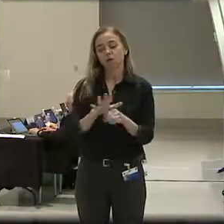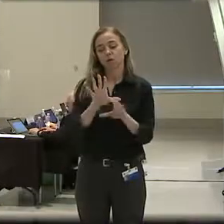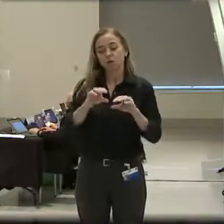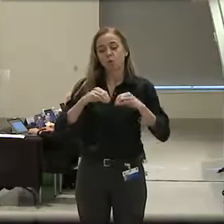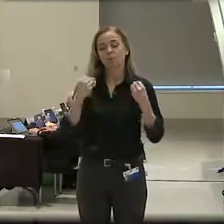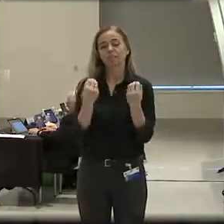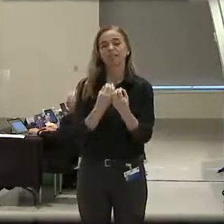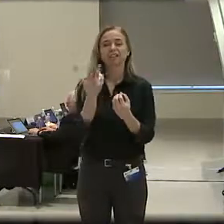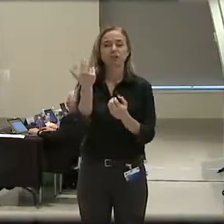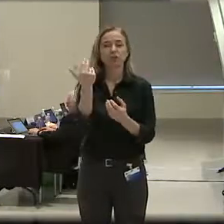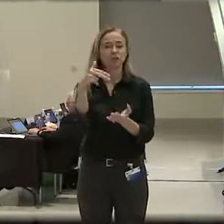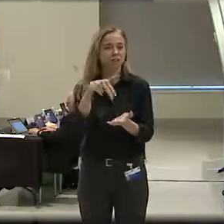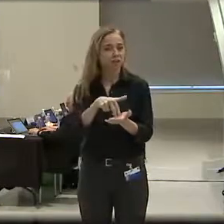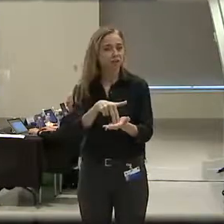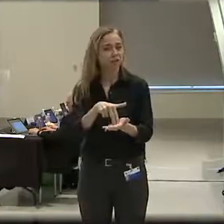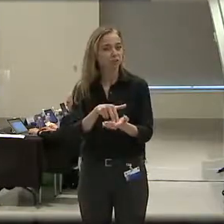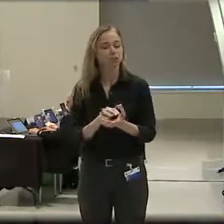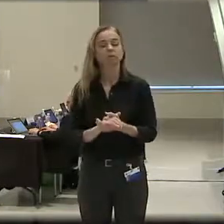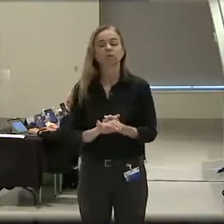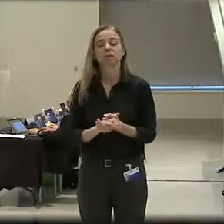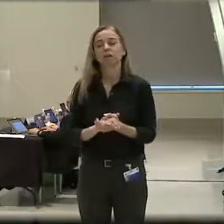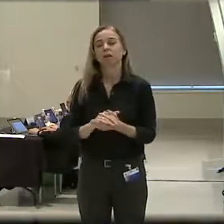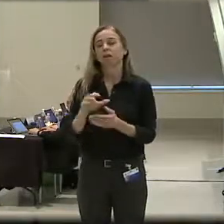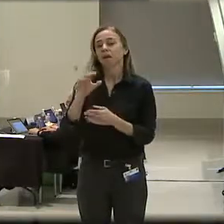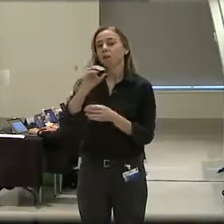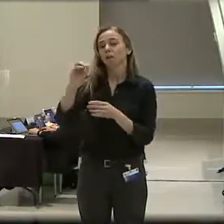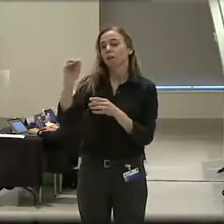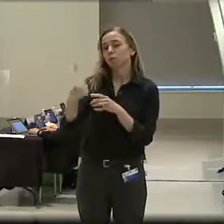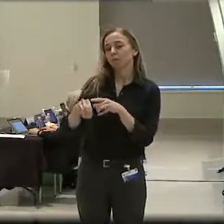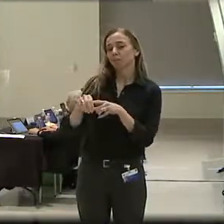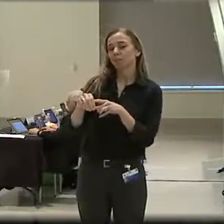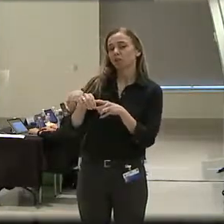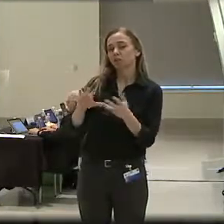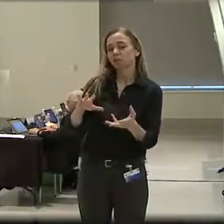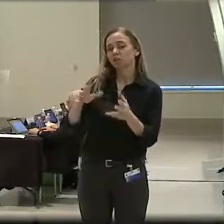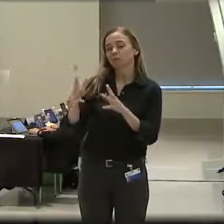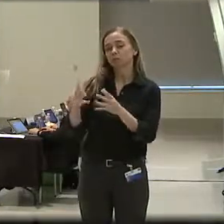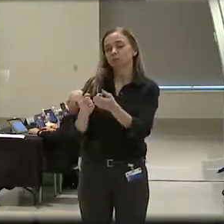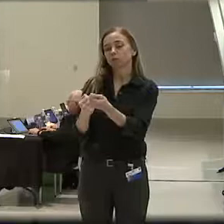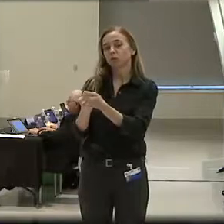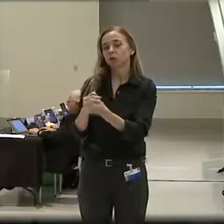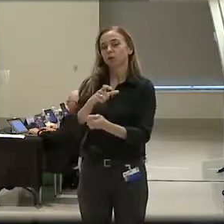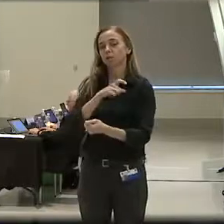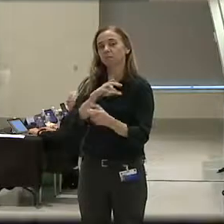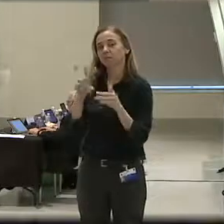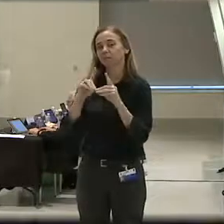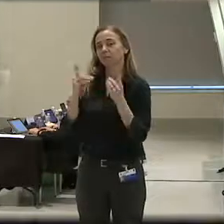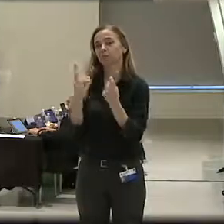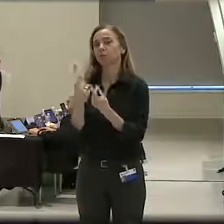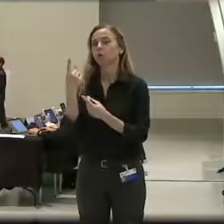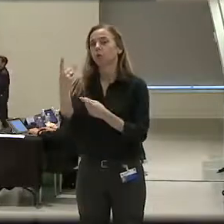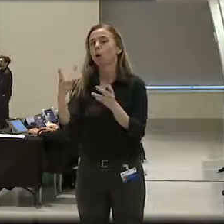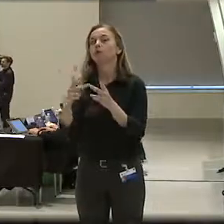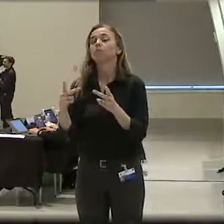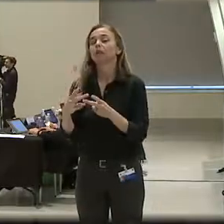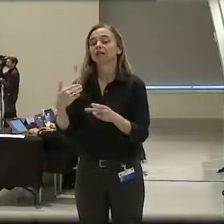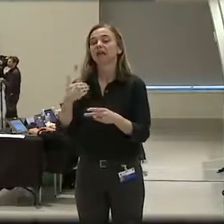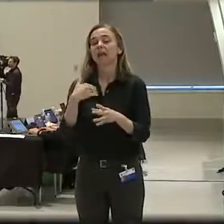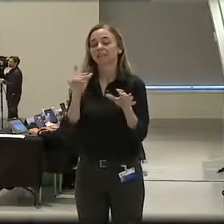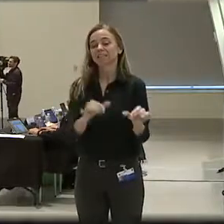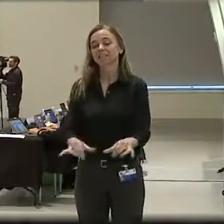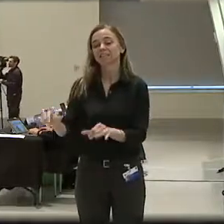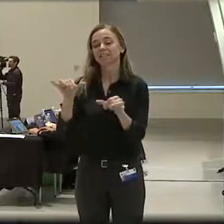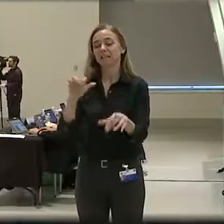like that. The ratio is typically skewed in favor of the police departments. There's only one place that actually has a standard